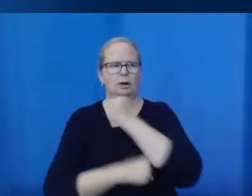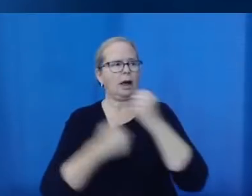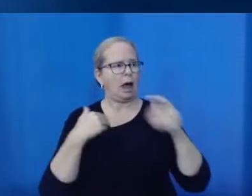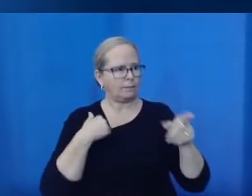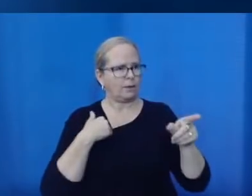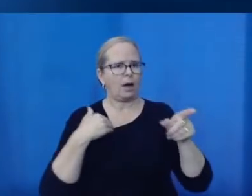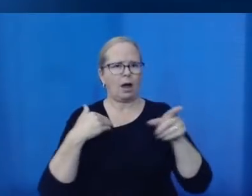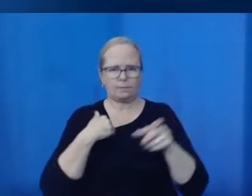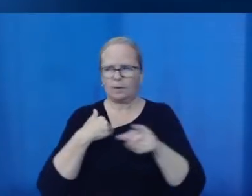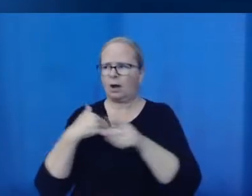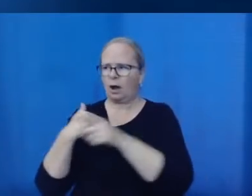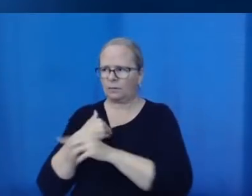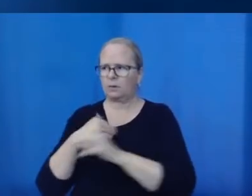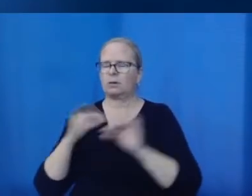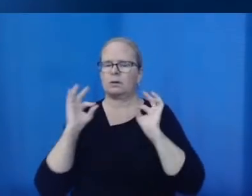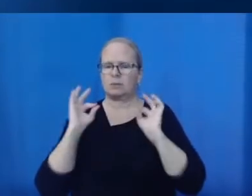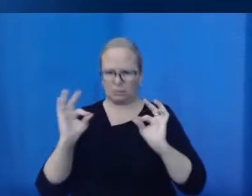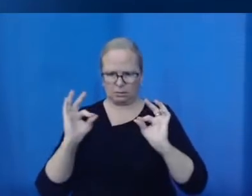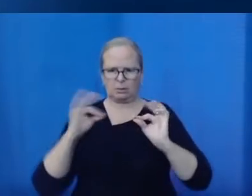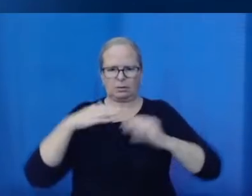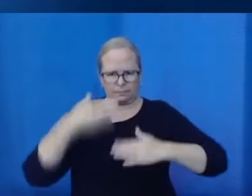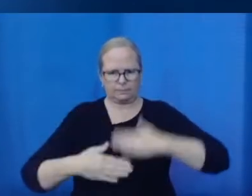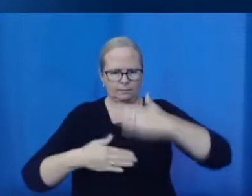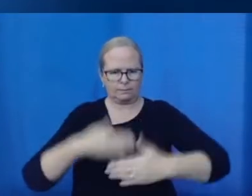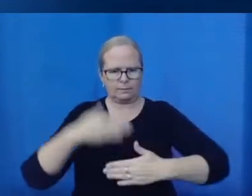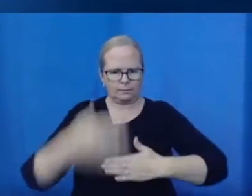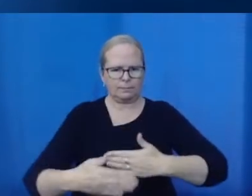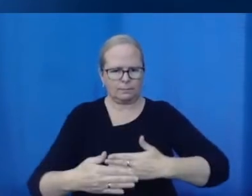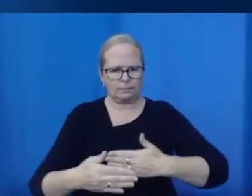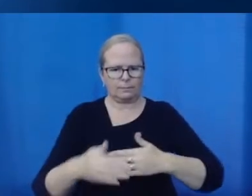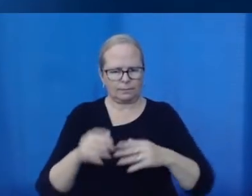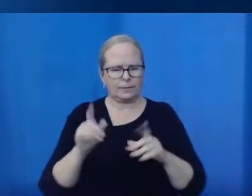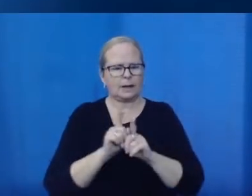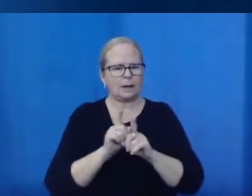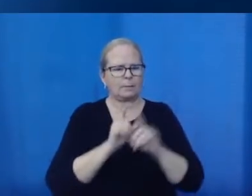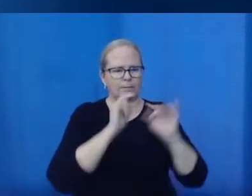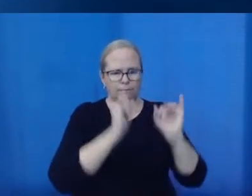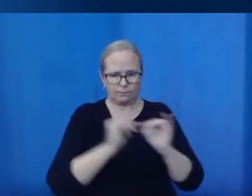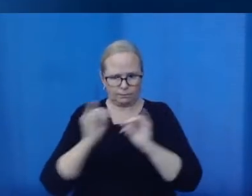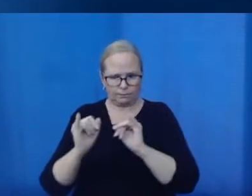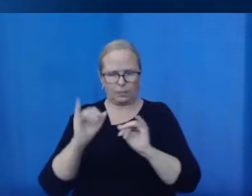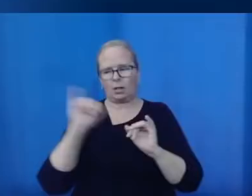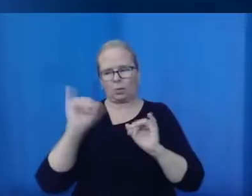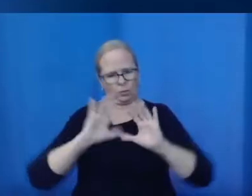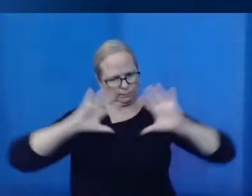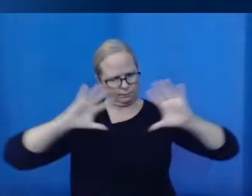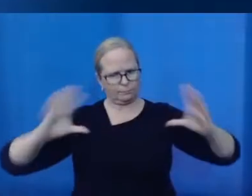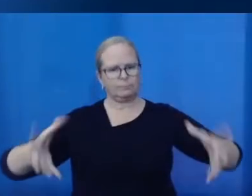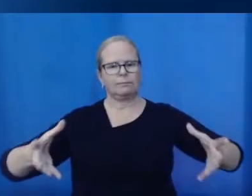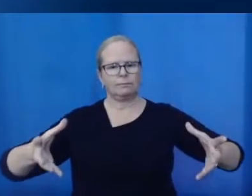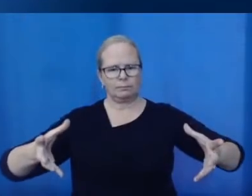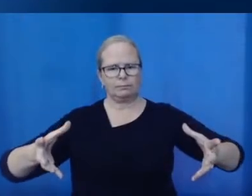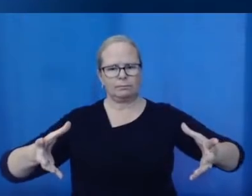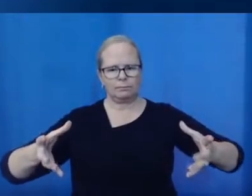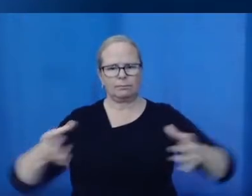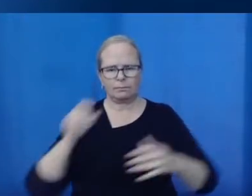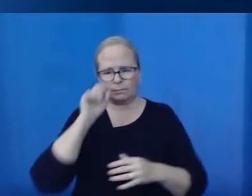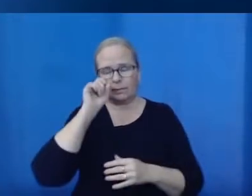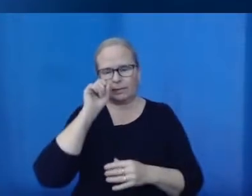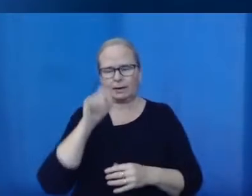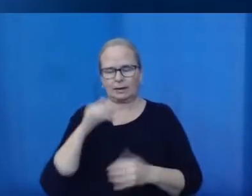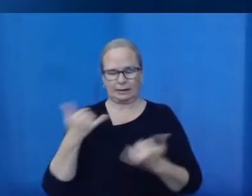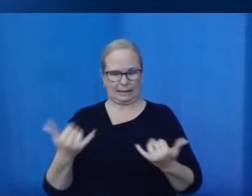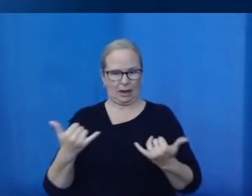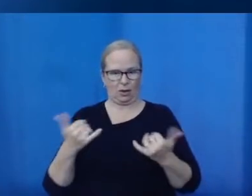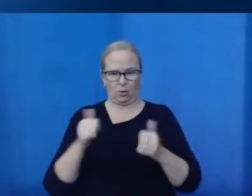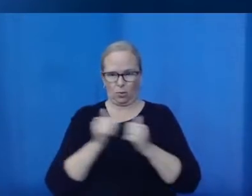psychological impacts of COVID-19. But I know we will not lay the entirety of that foundation today